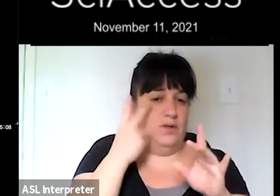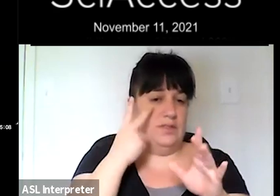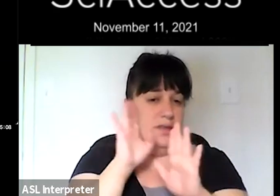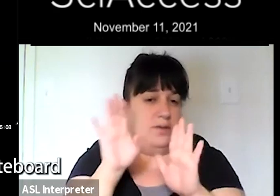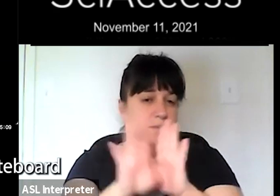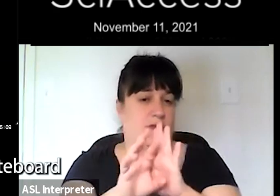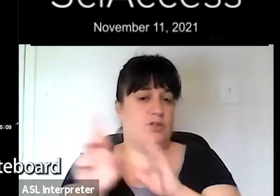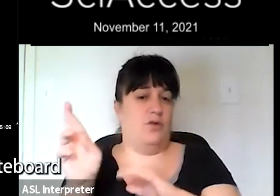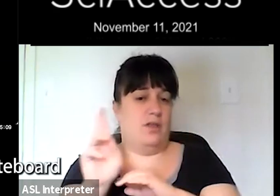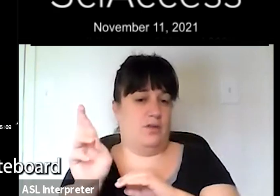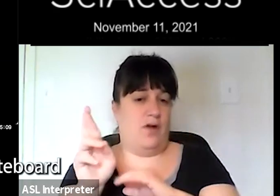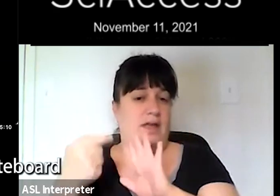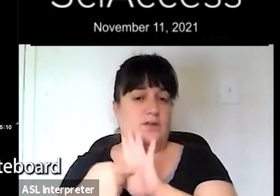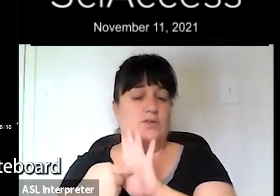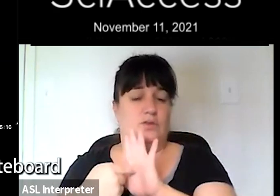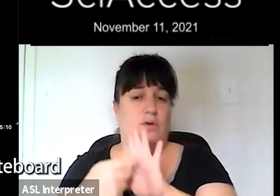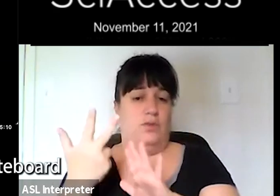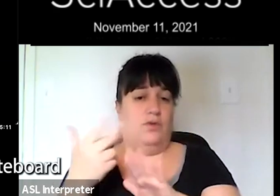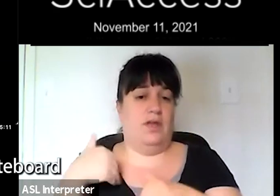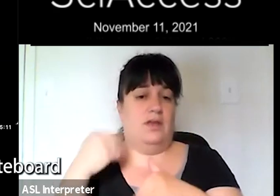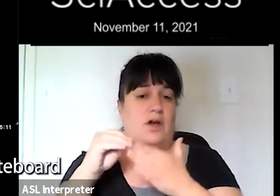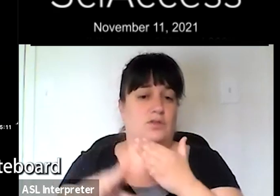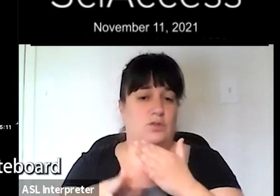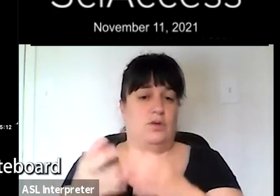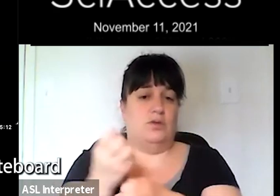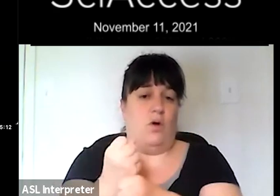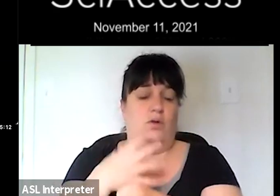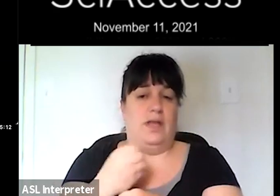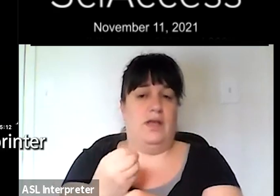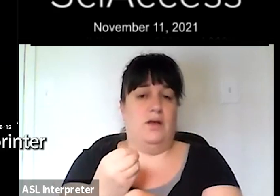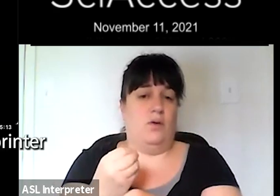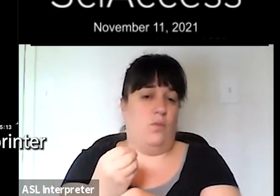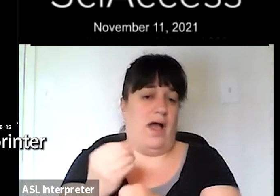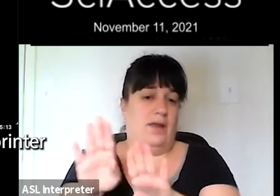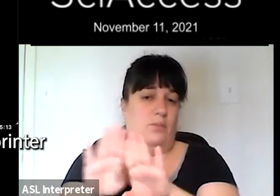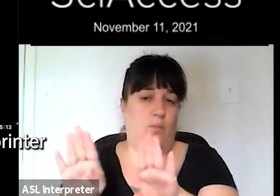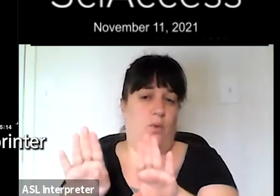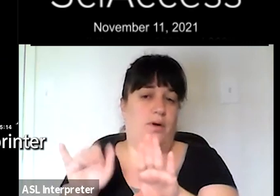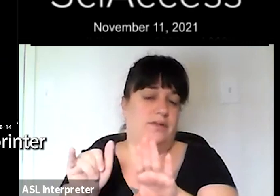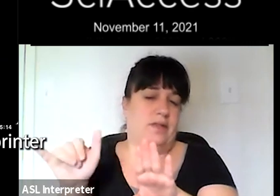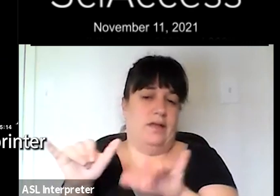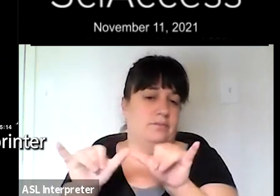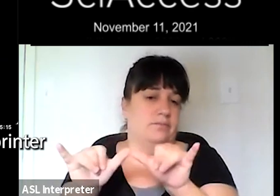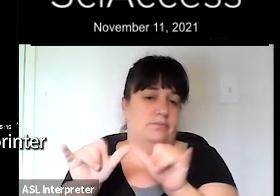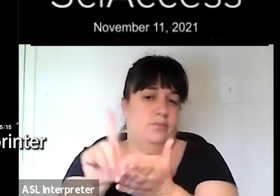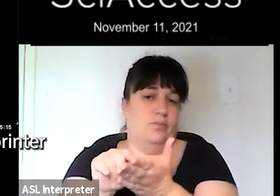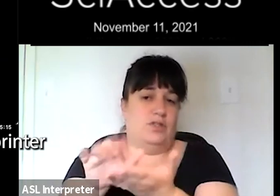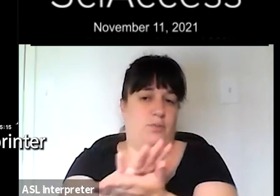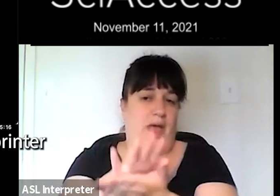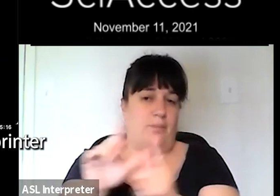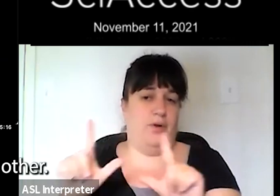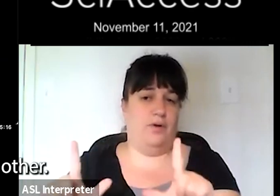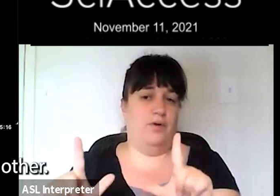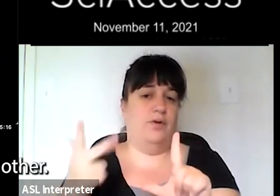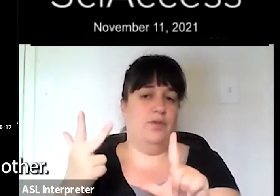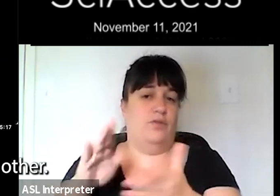right. So here, 3 young students are holding a whiteboard, and this is the size of a piece of printer paper. It has 3